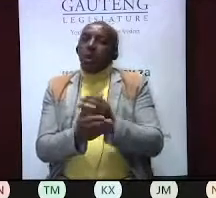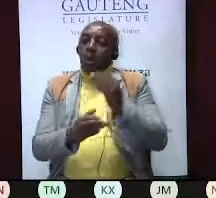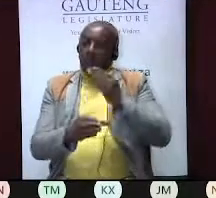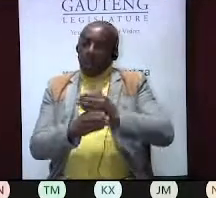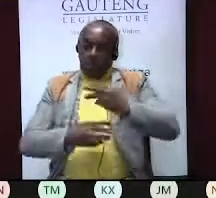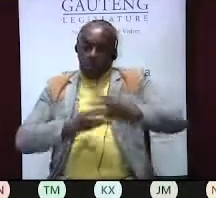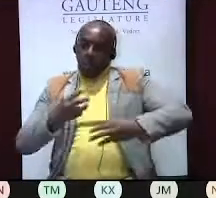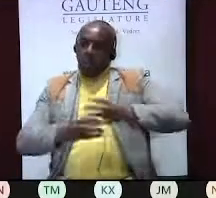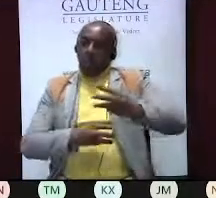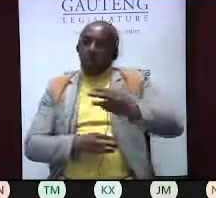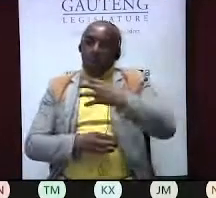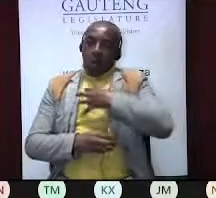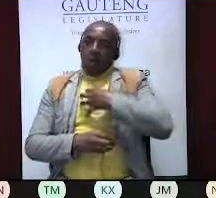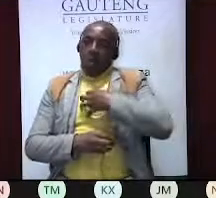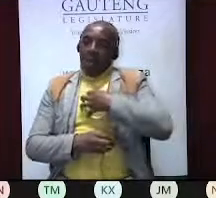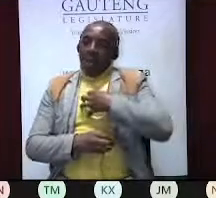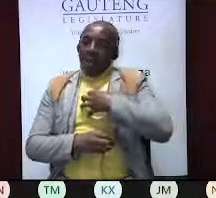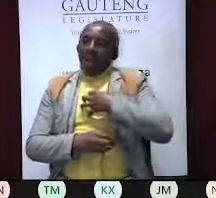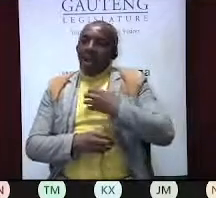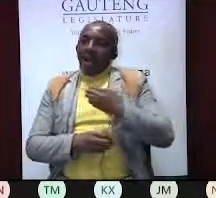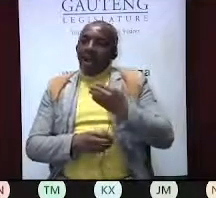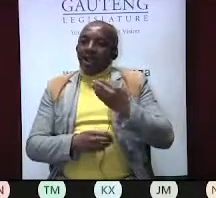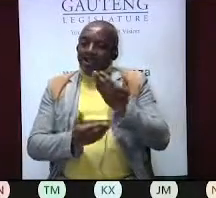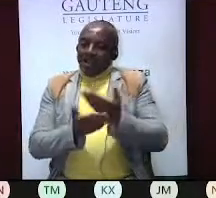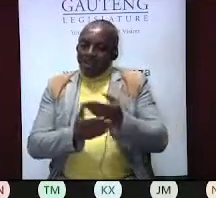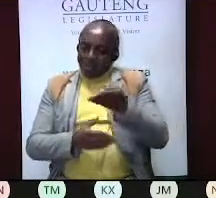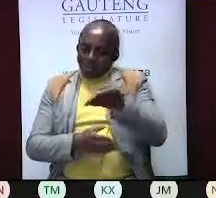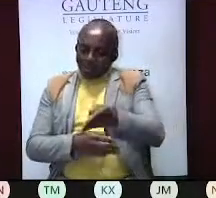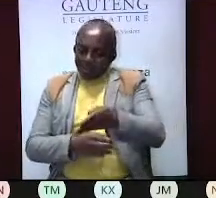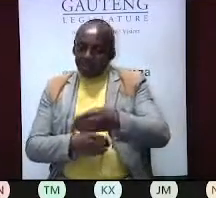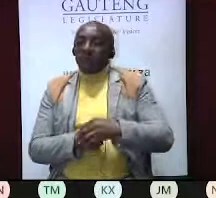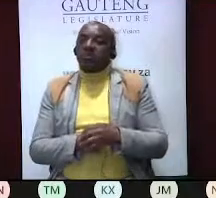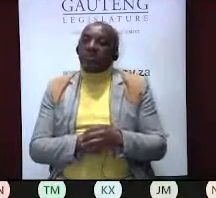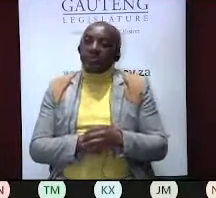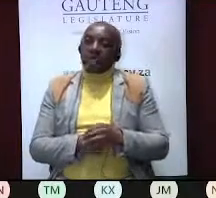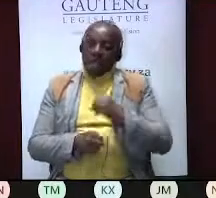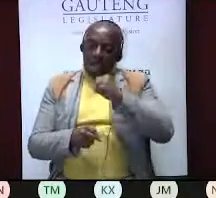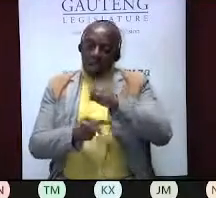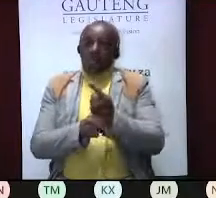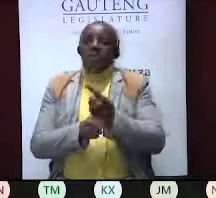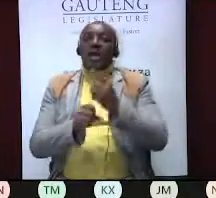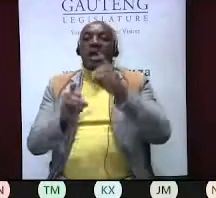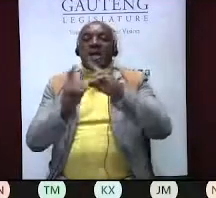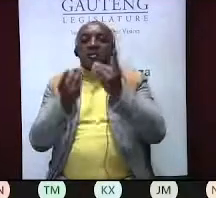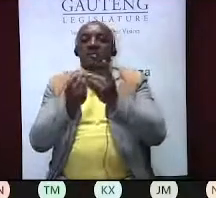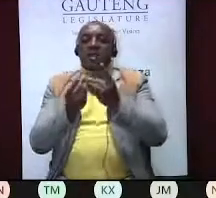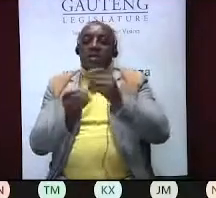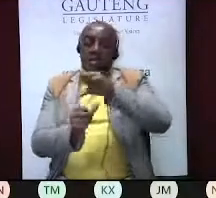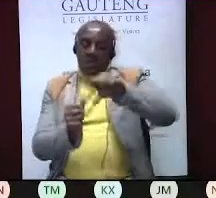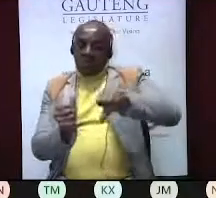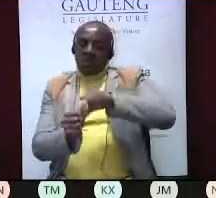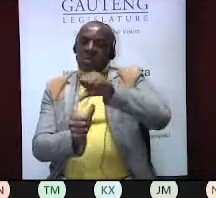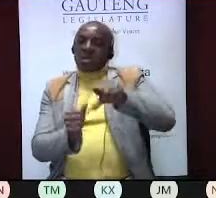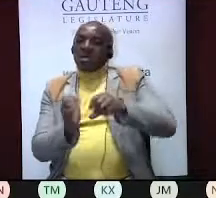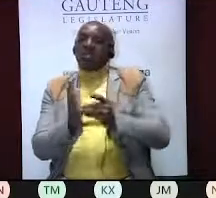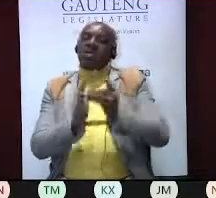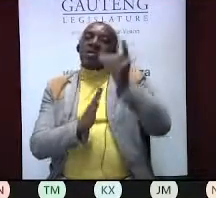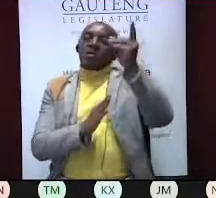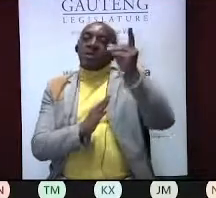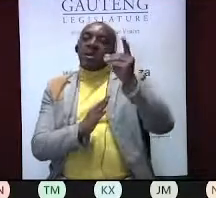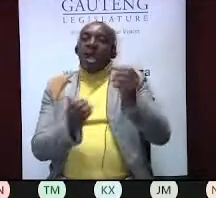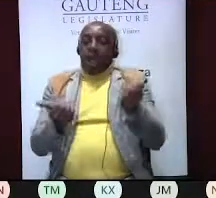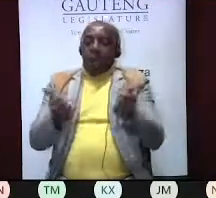interventions are integrated or streamlined. As Gauteng Department of Social Development,